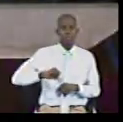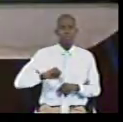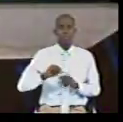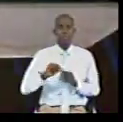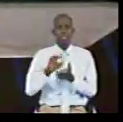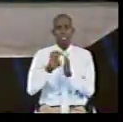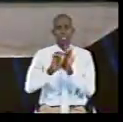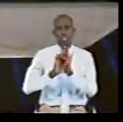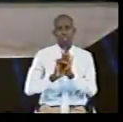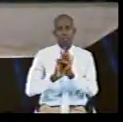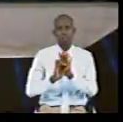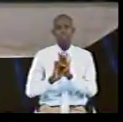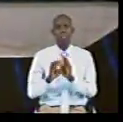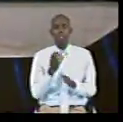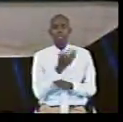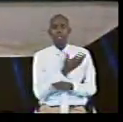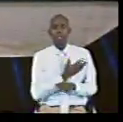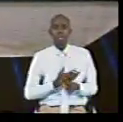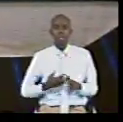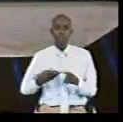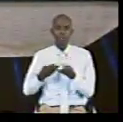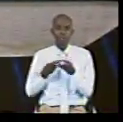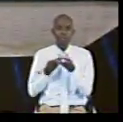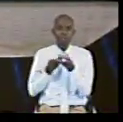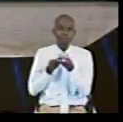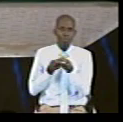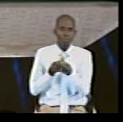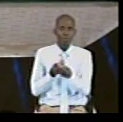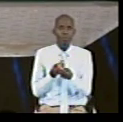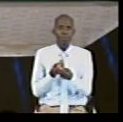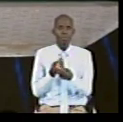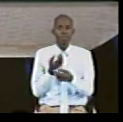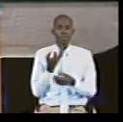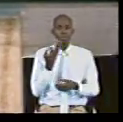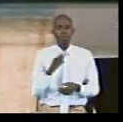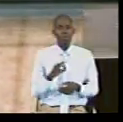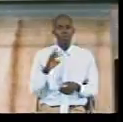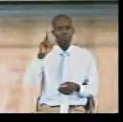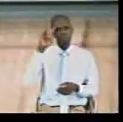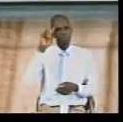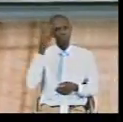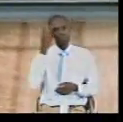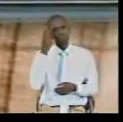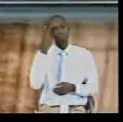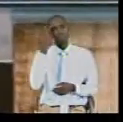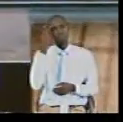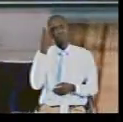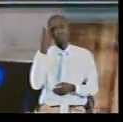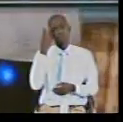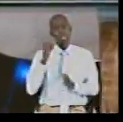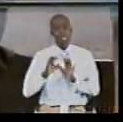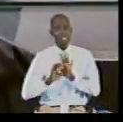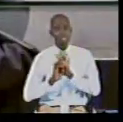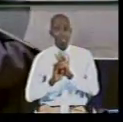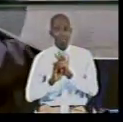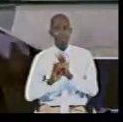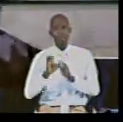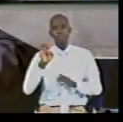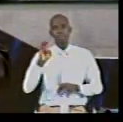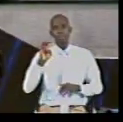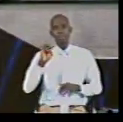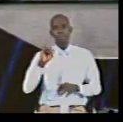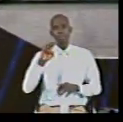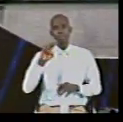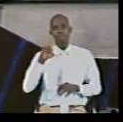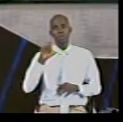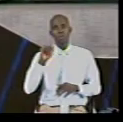and feeding of misinterpretation. Emulation, emulation, that word, emulation. We